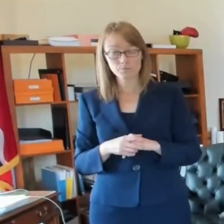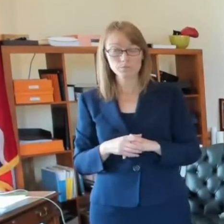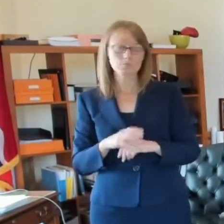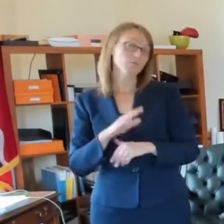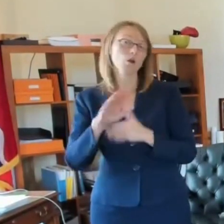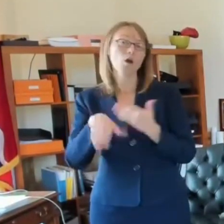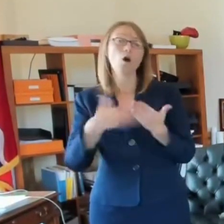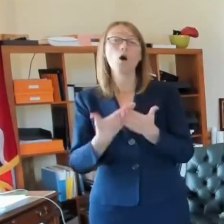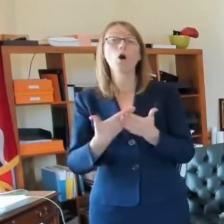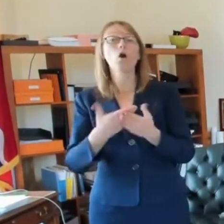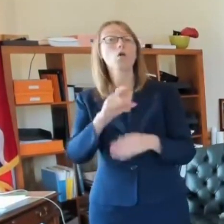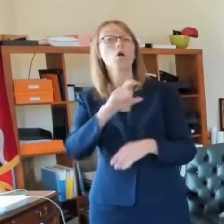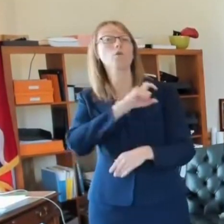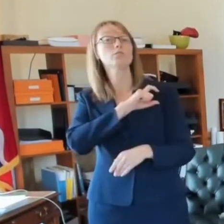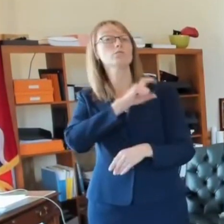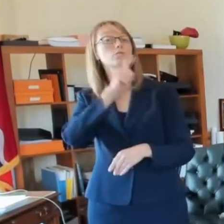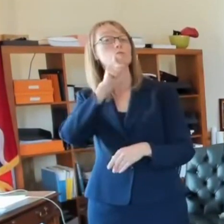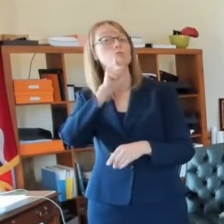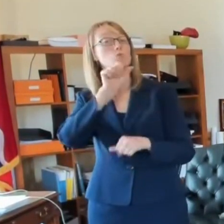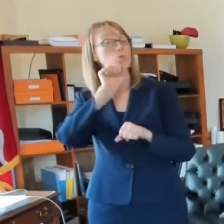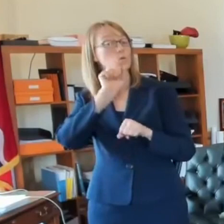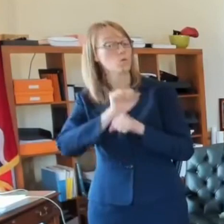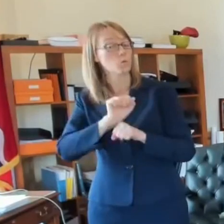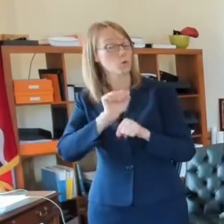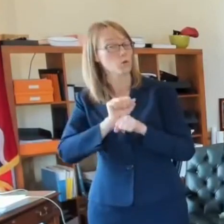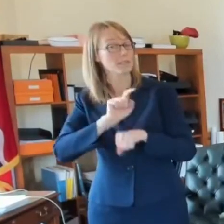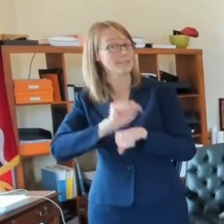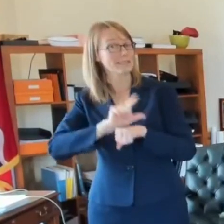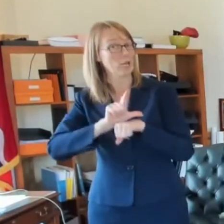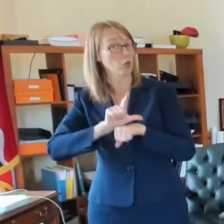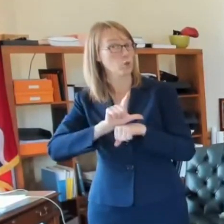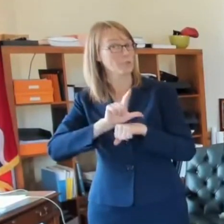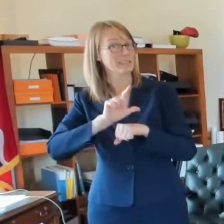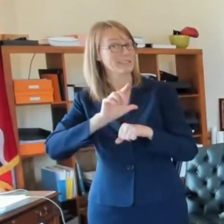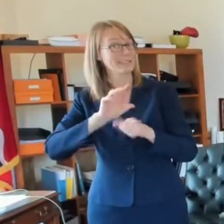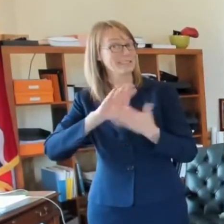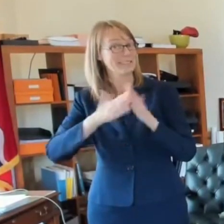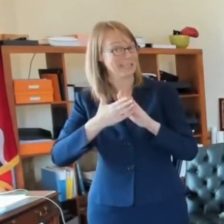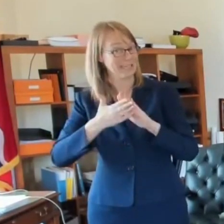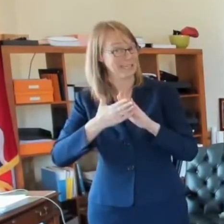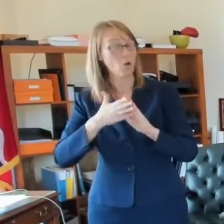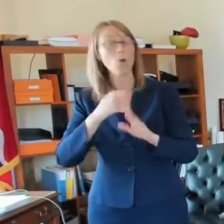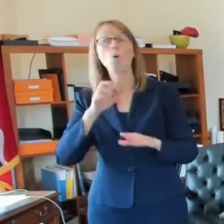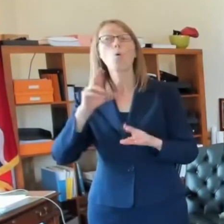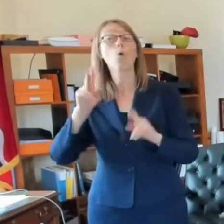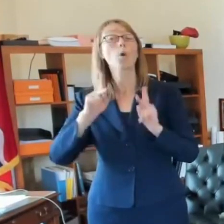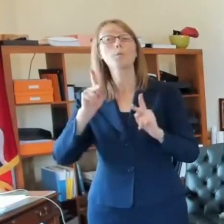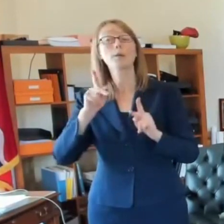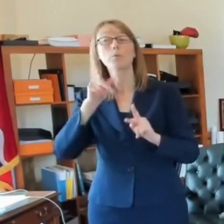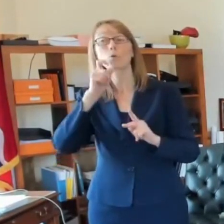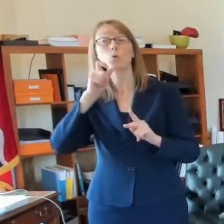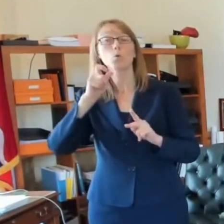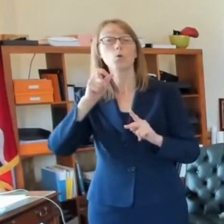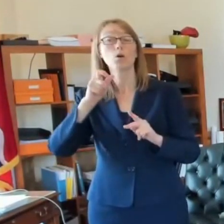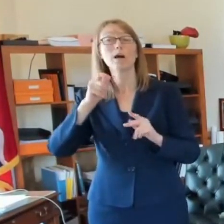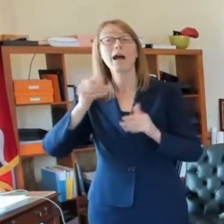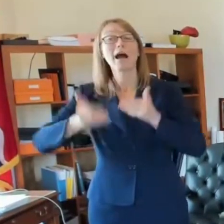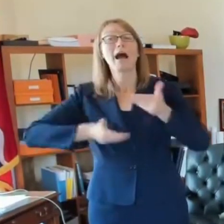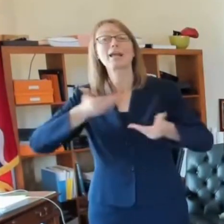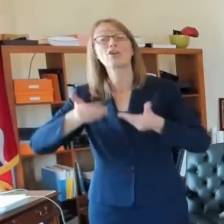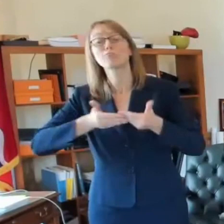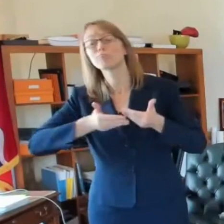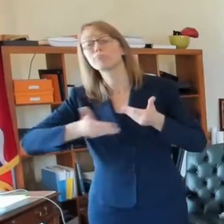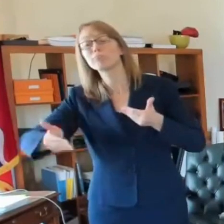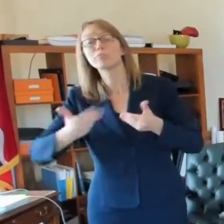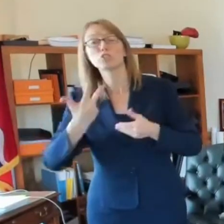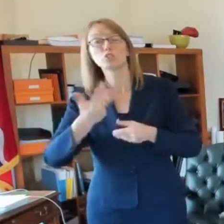currently work for the city or who are hired for the next 3 years till September 1, 2023.